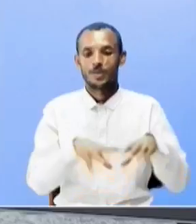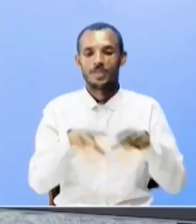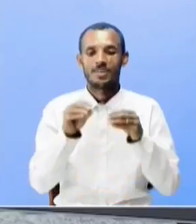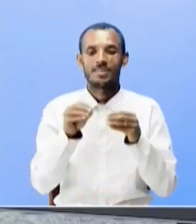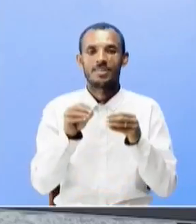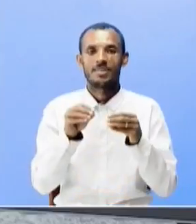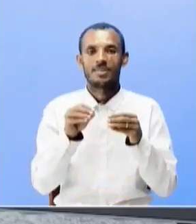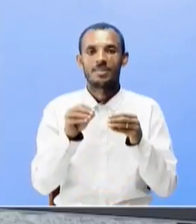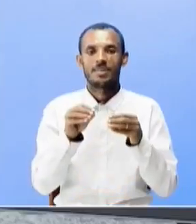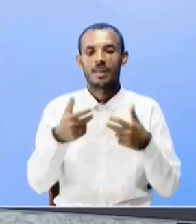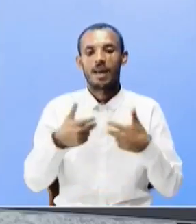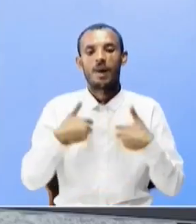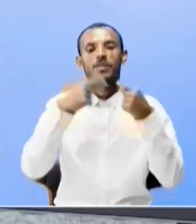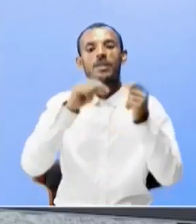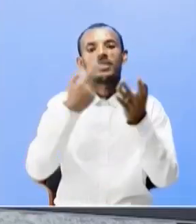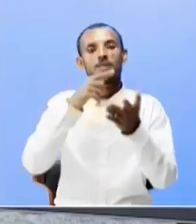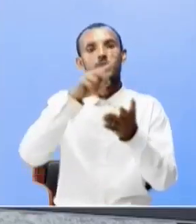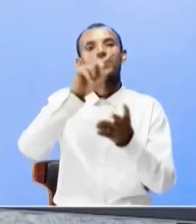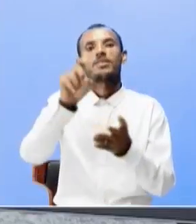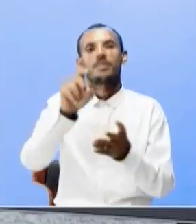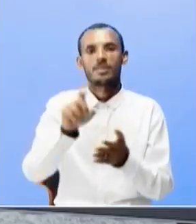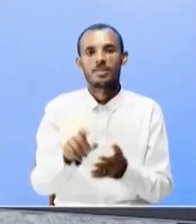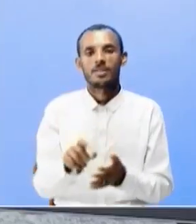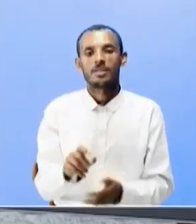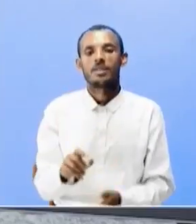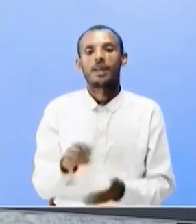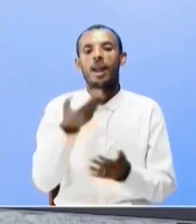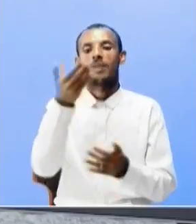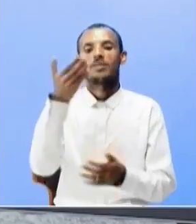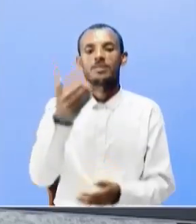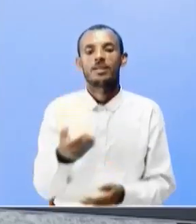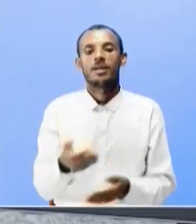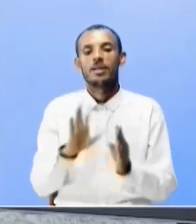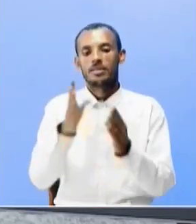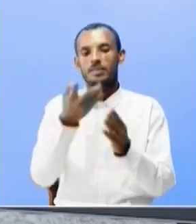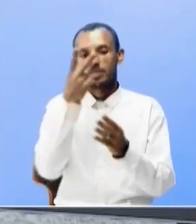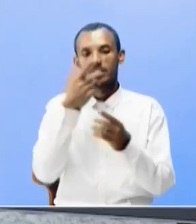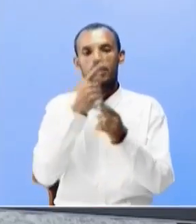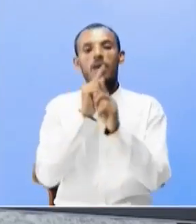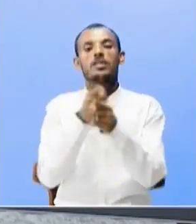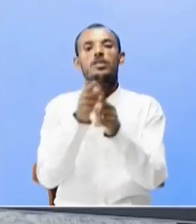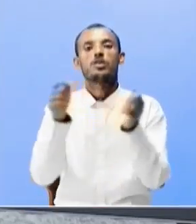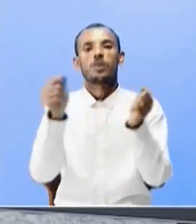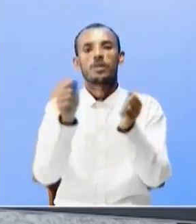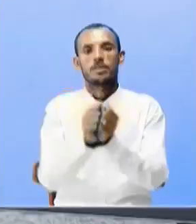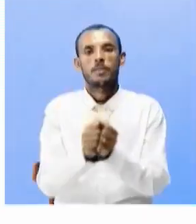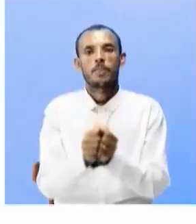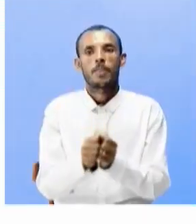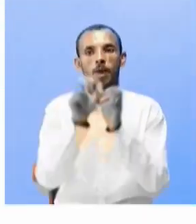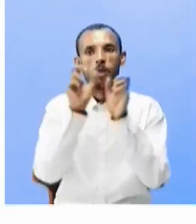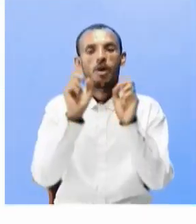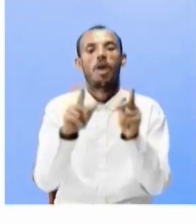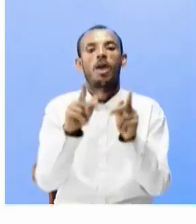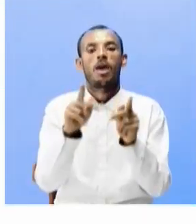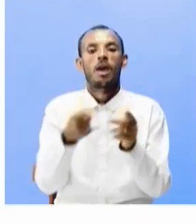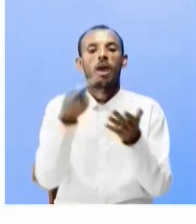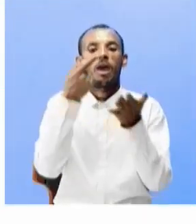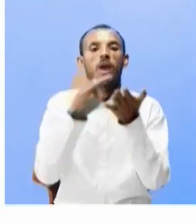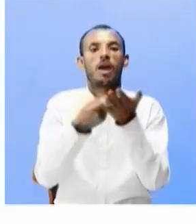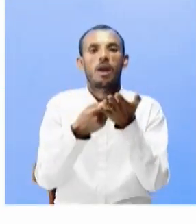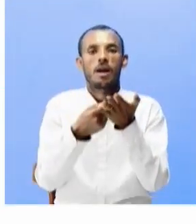Students, have you tried the question? Nice. Let's see the answer together. Okay,